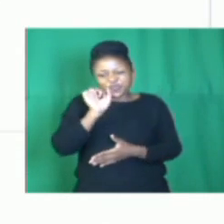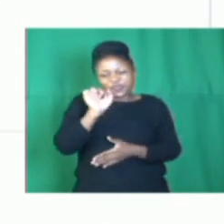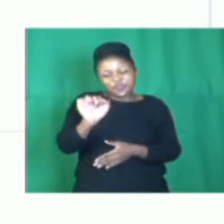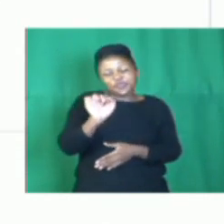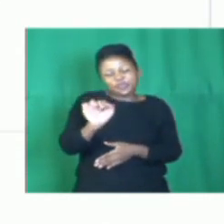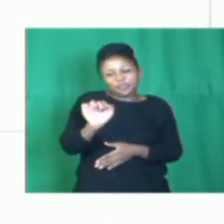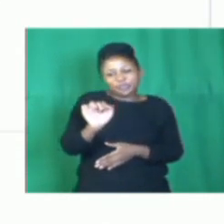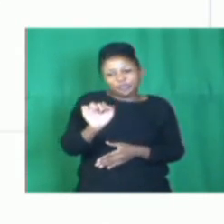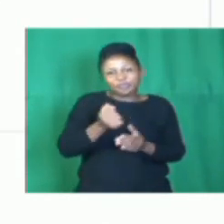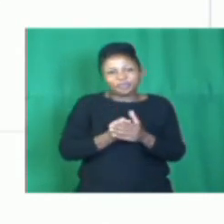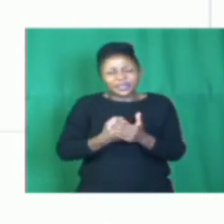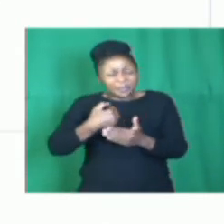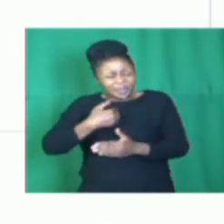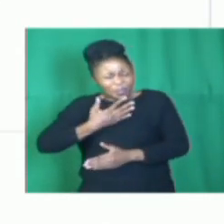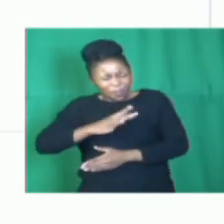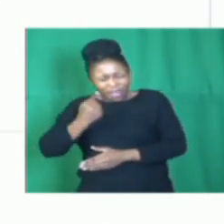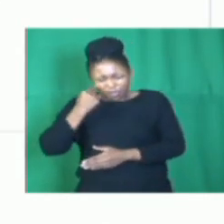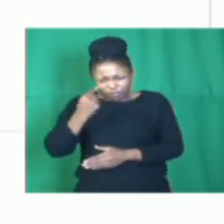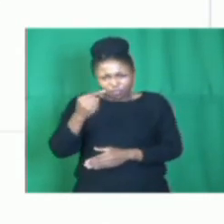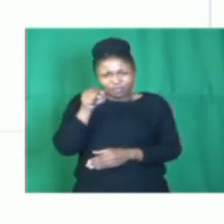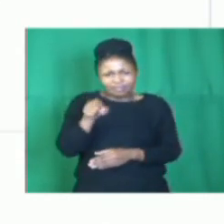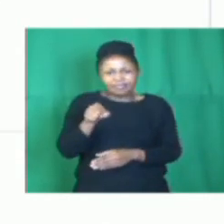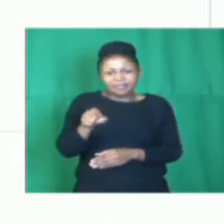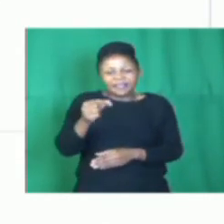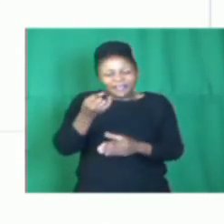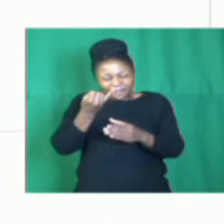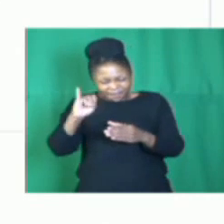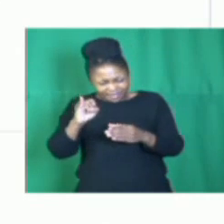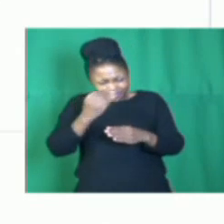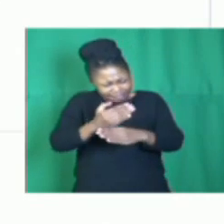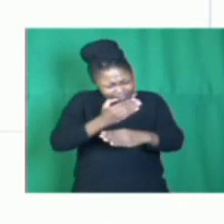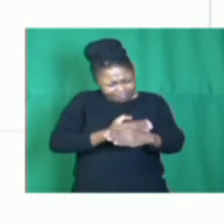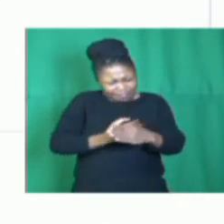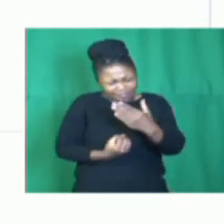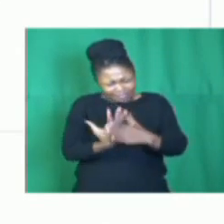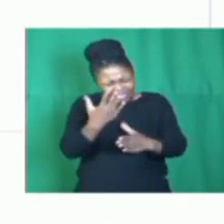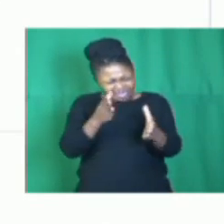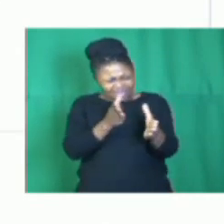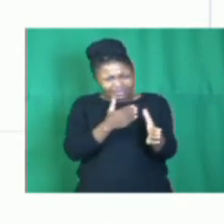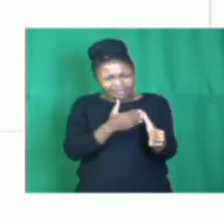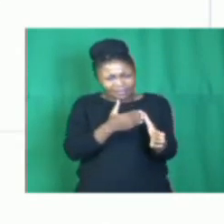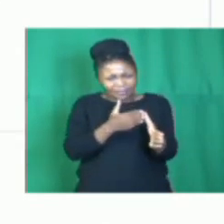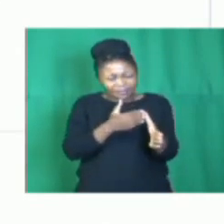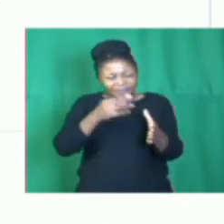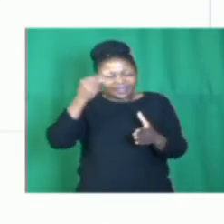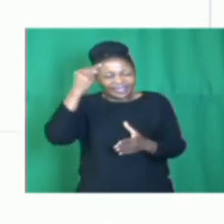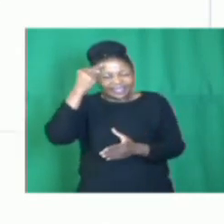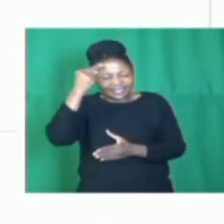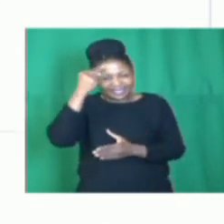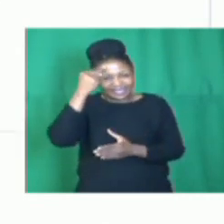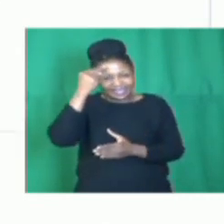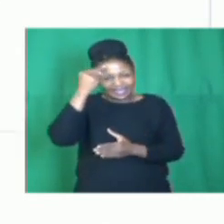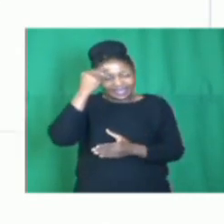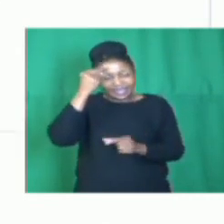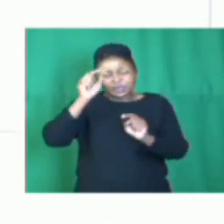note here, my dear Lena, is that before responding to the question, you should first understand that